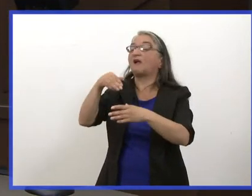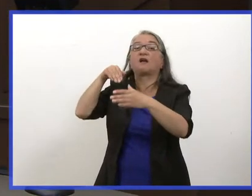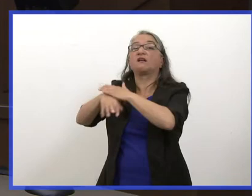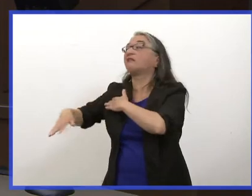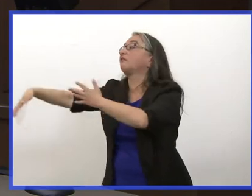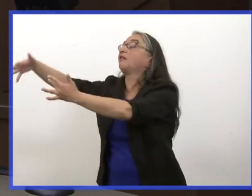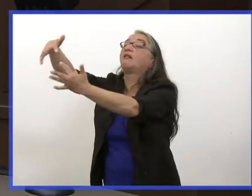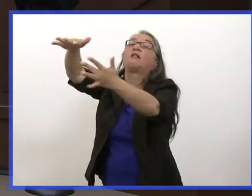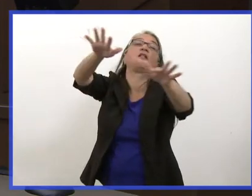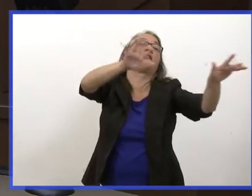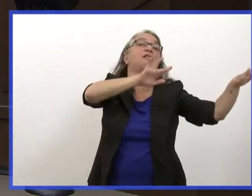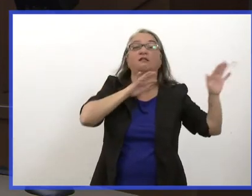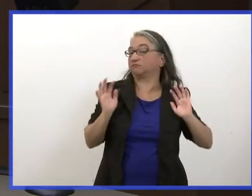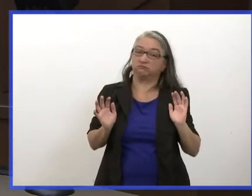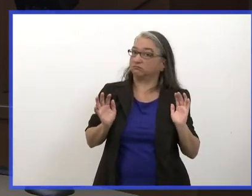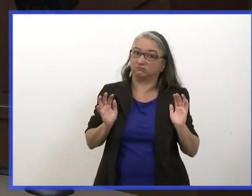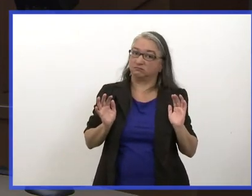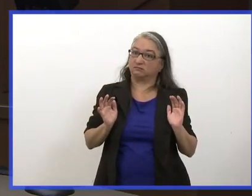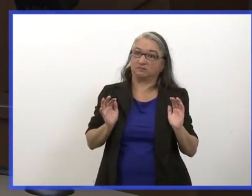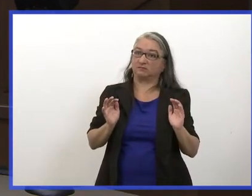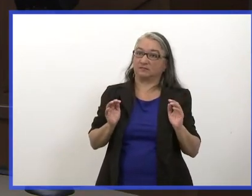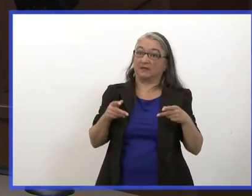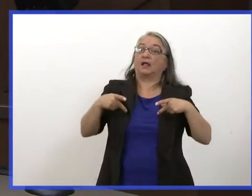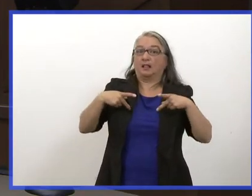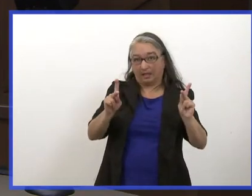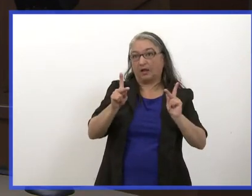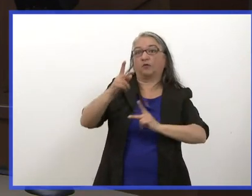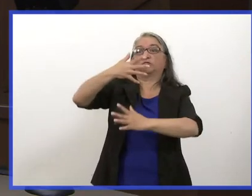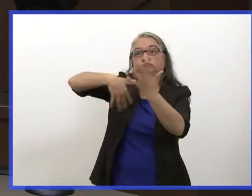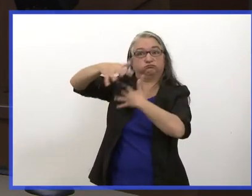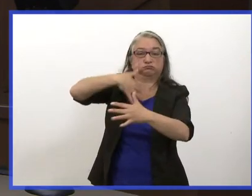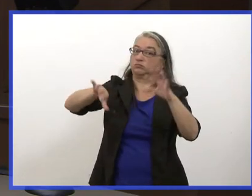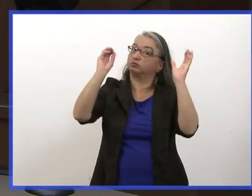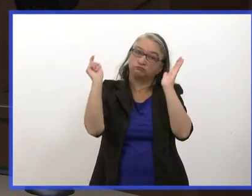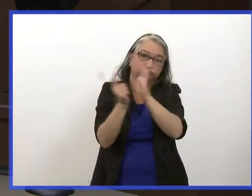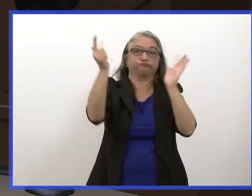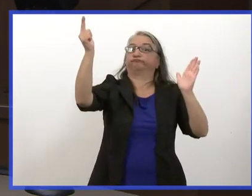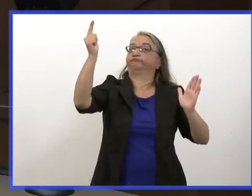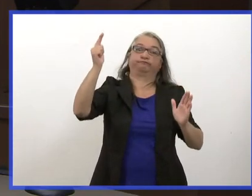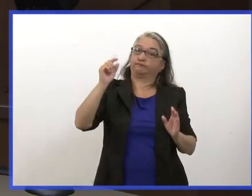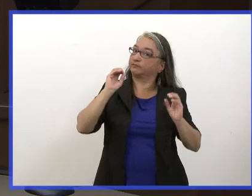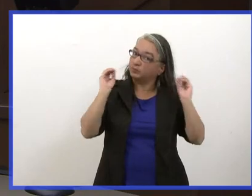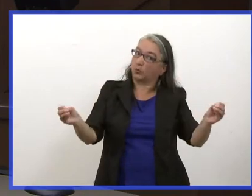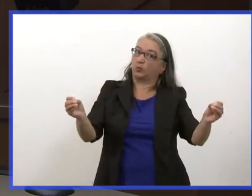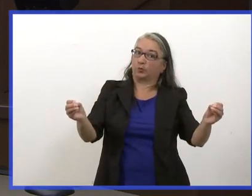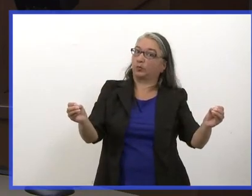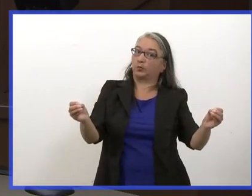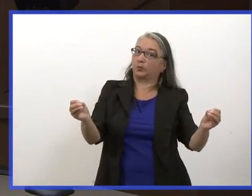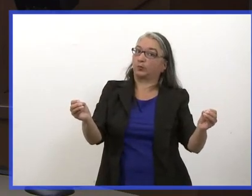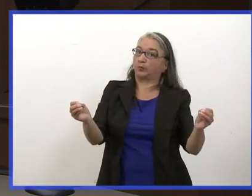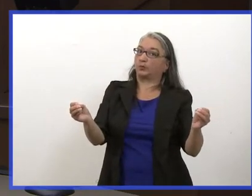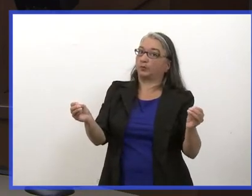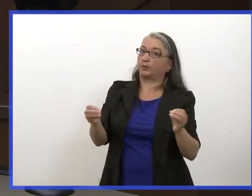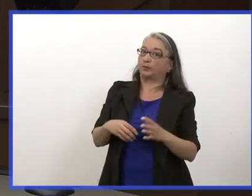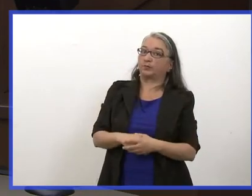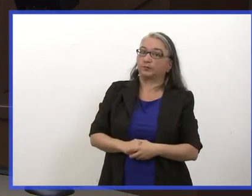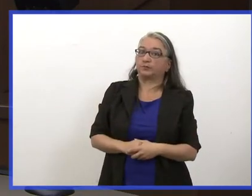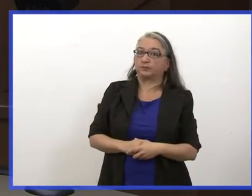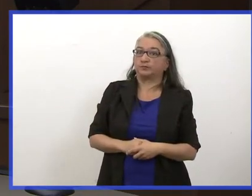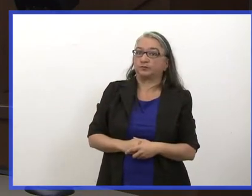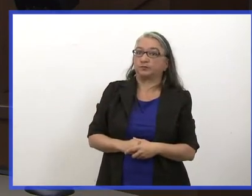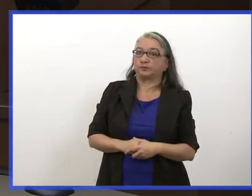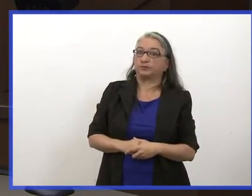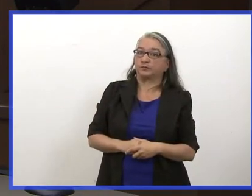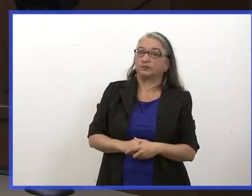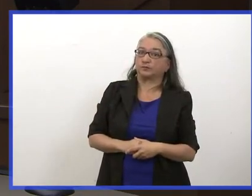And Dr. Roussin, 8 deaths reported today. We were just handed that, so I haven't had a lot of time to go back. But